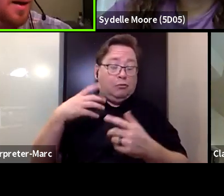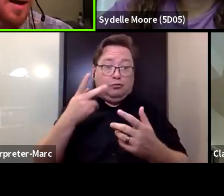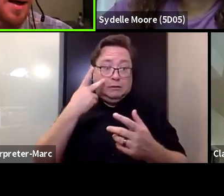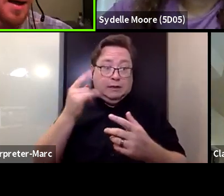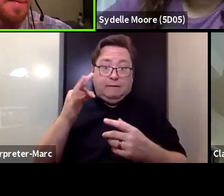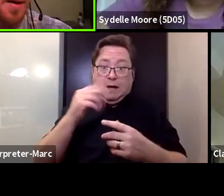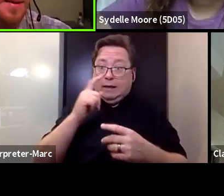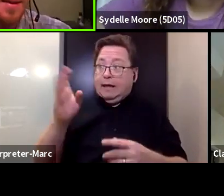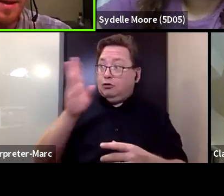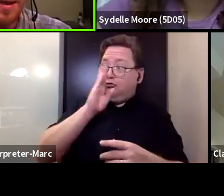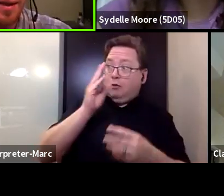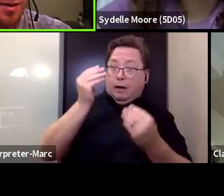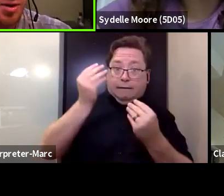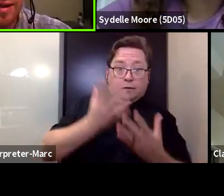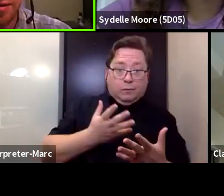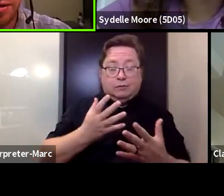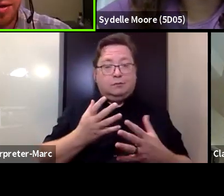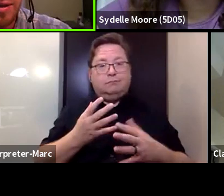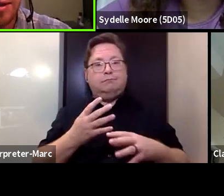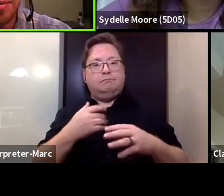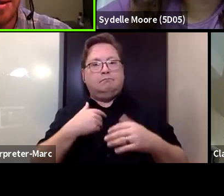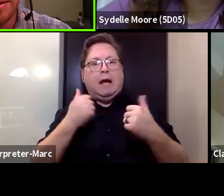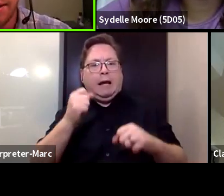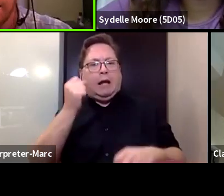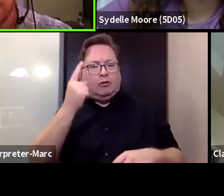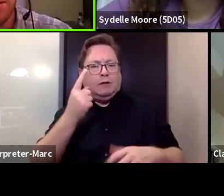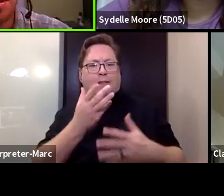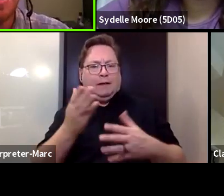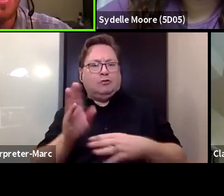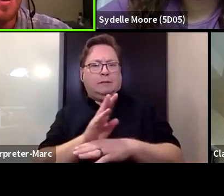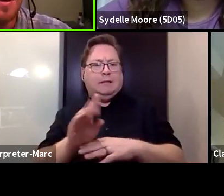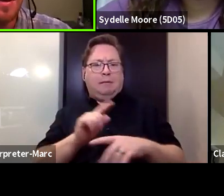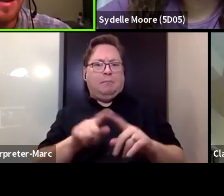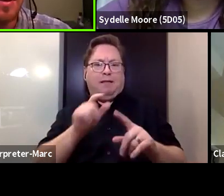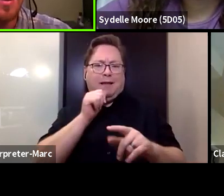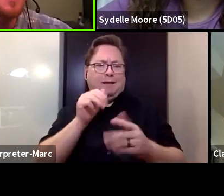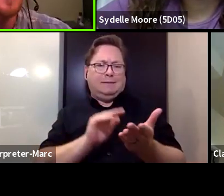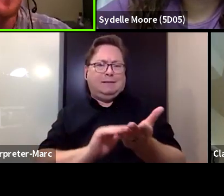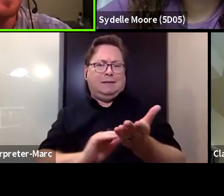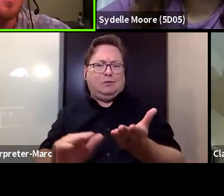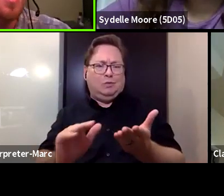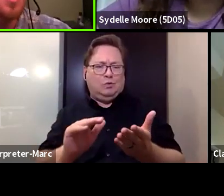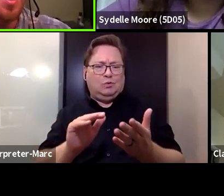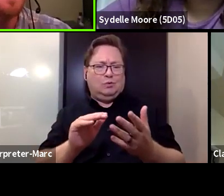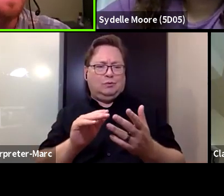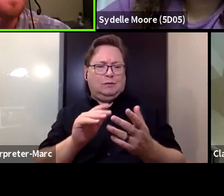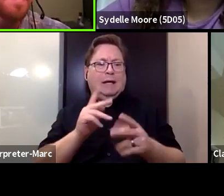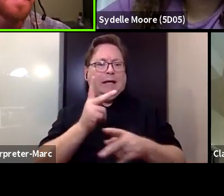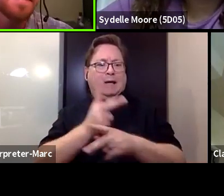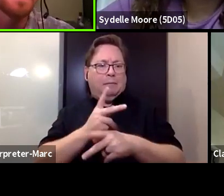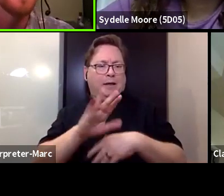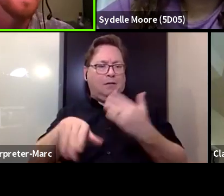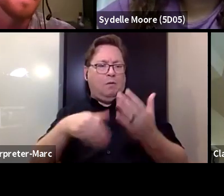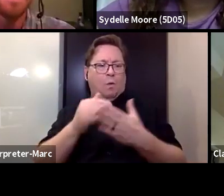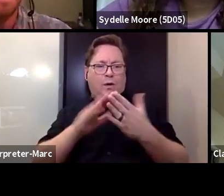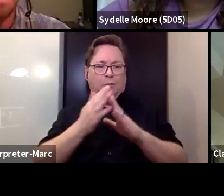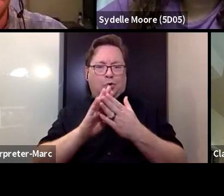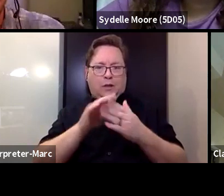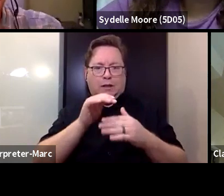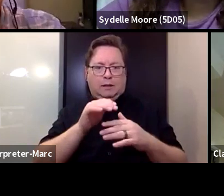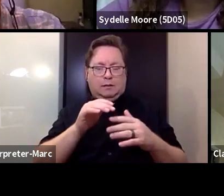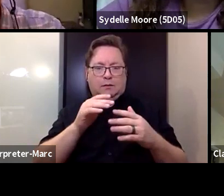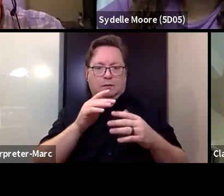him. But I can understand things are busy, but that is not an excuse for keeping an entire community in the dark. Well, I was hoping